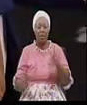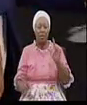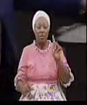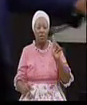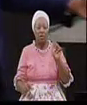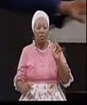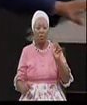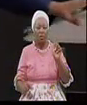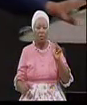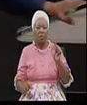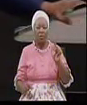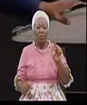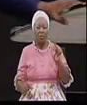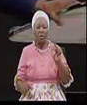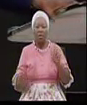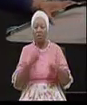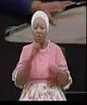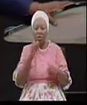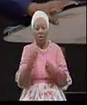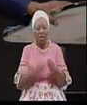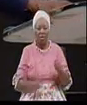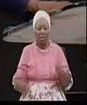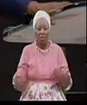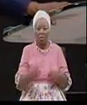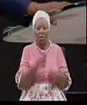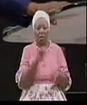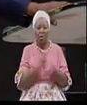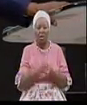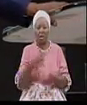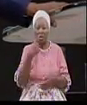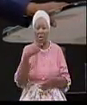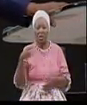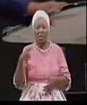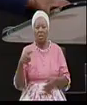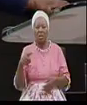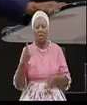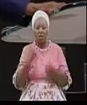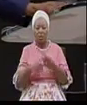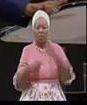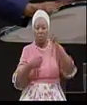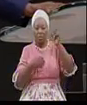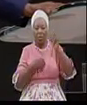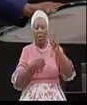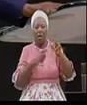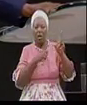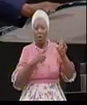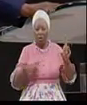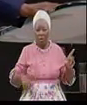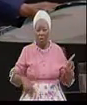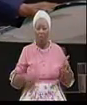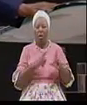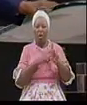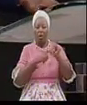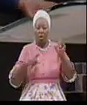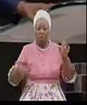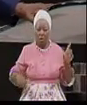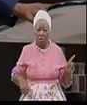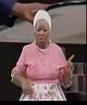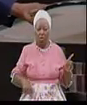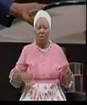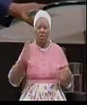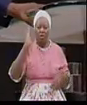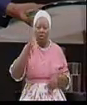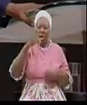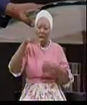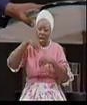21, not everyone that says unto me, Lord, Lord,